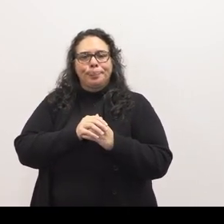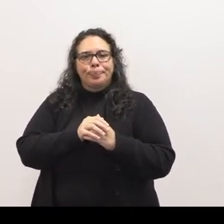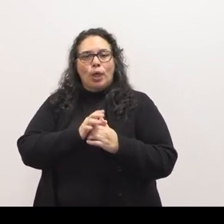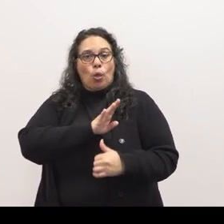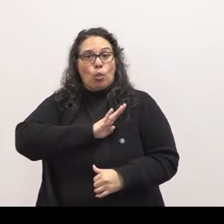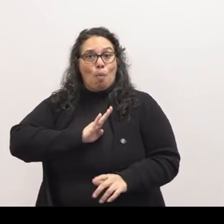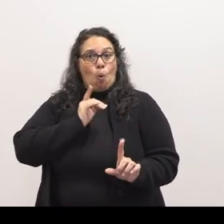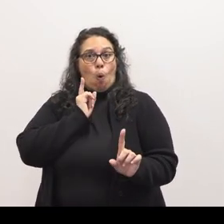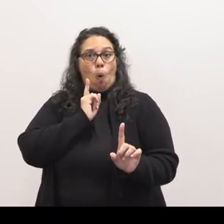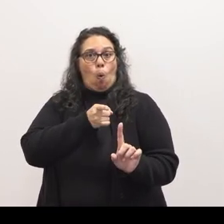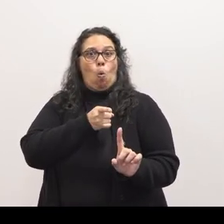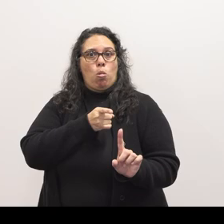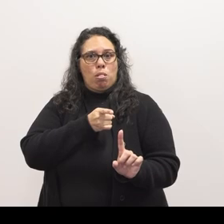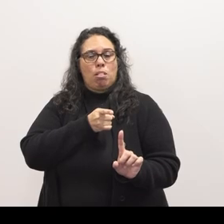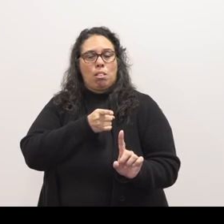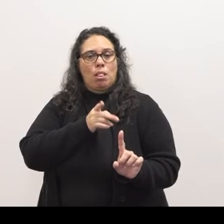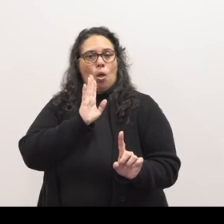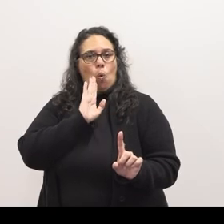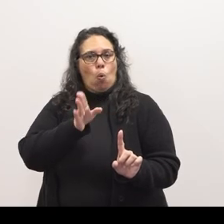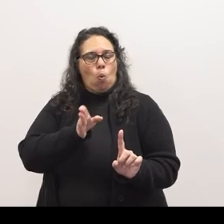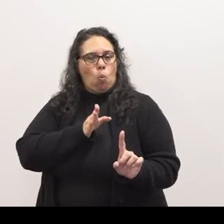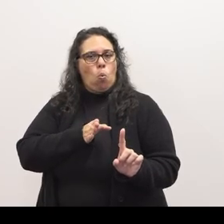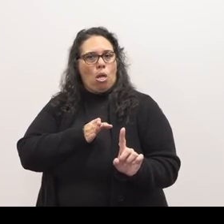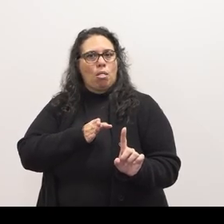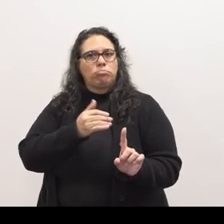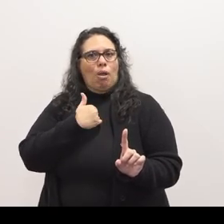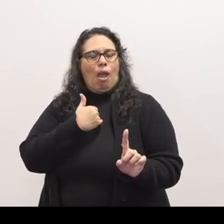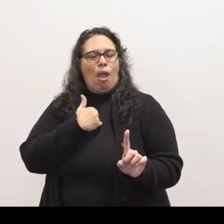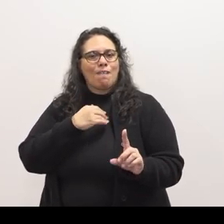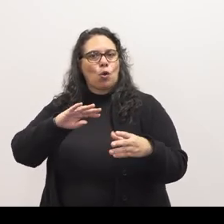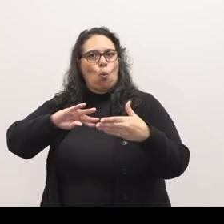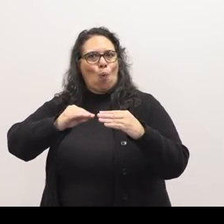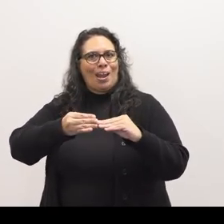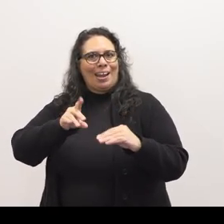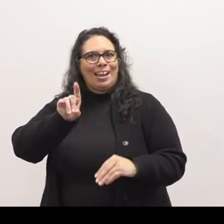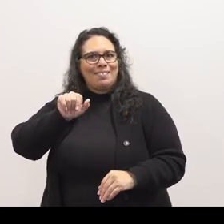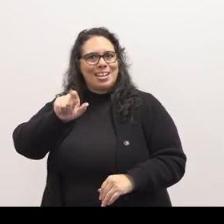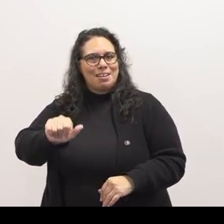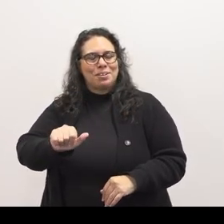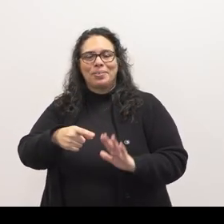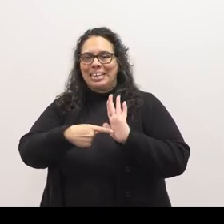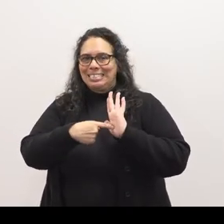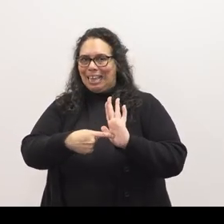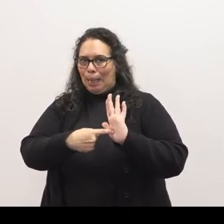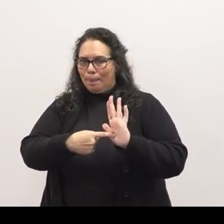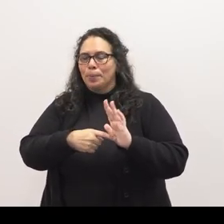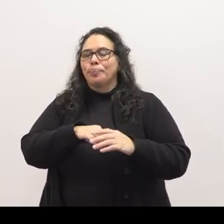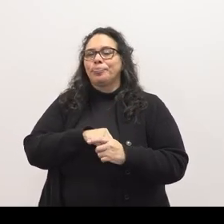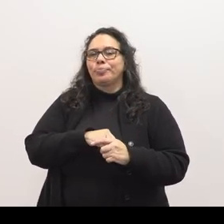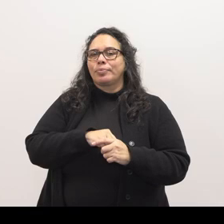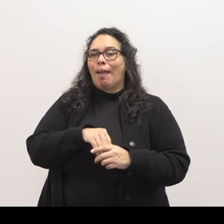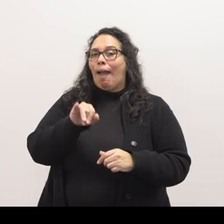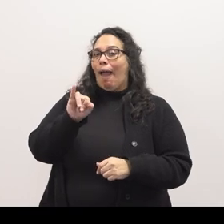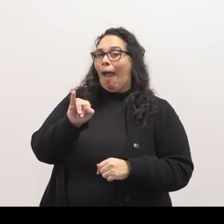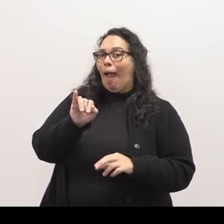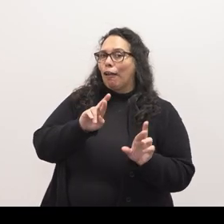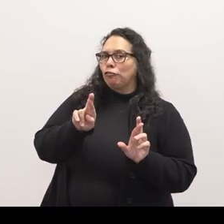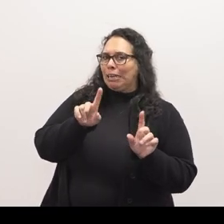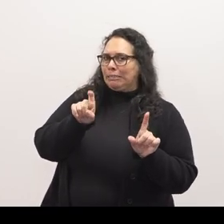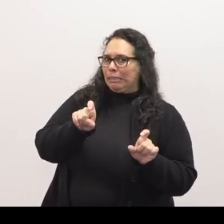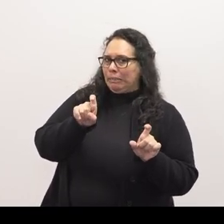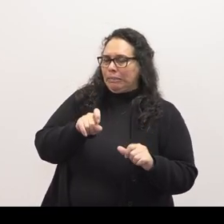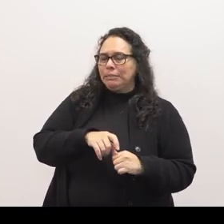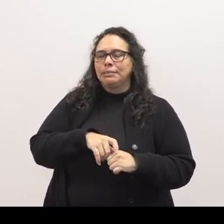goals. Board goals will generate quantitative data. We're going to be looking, as an example, at iReady data. We will look